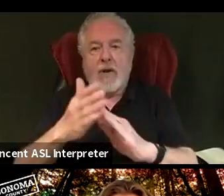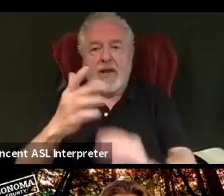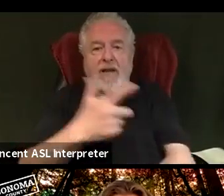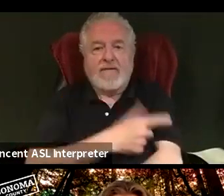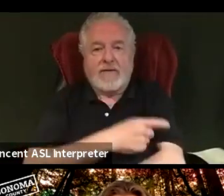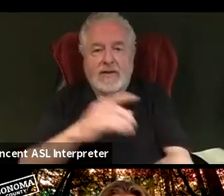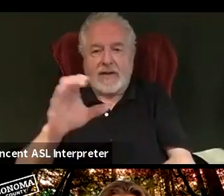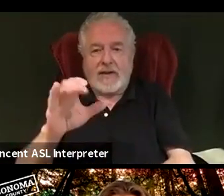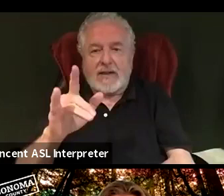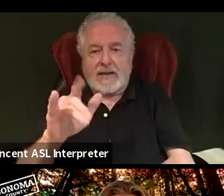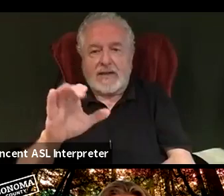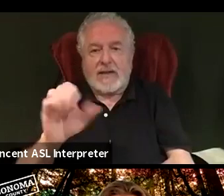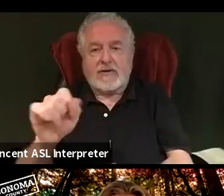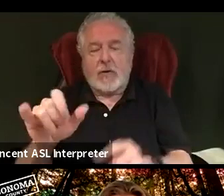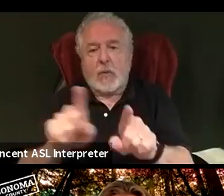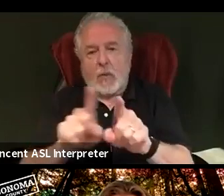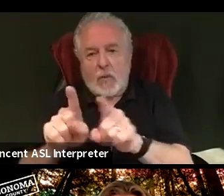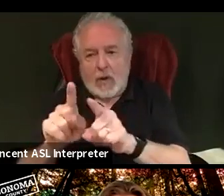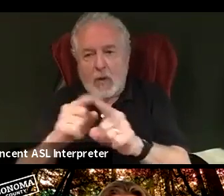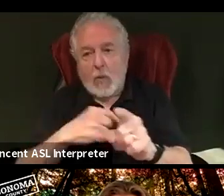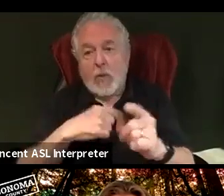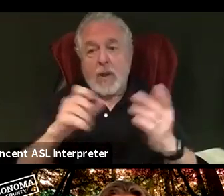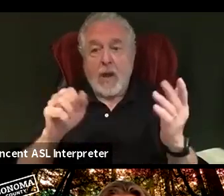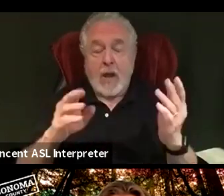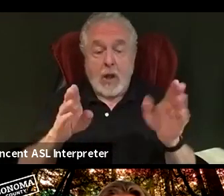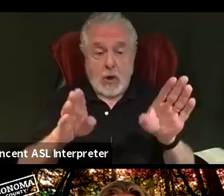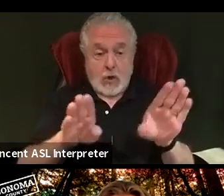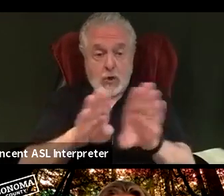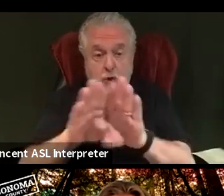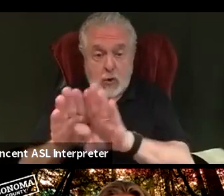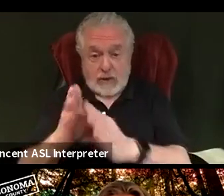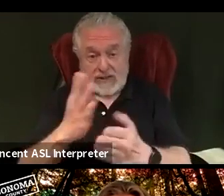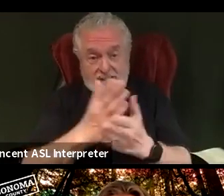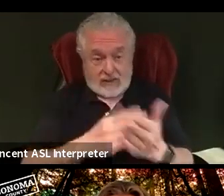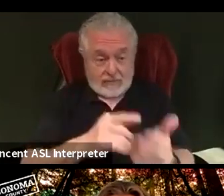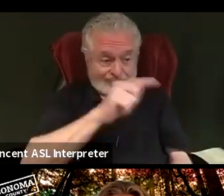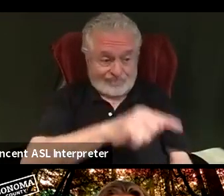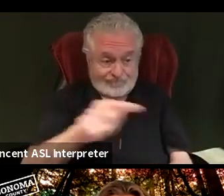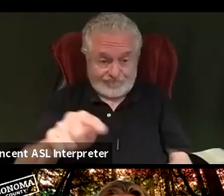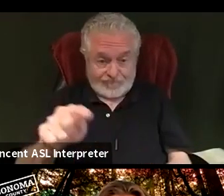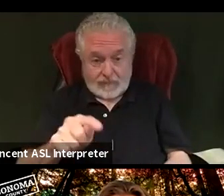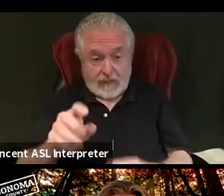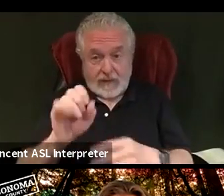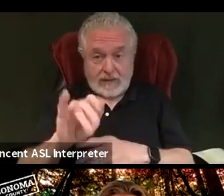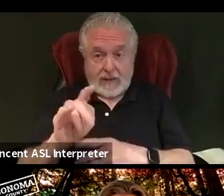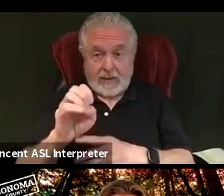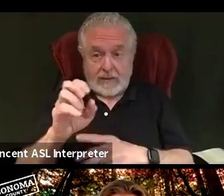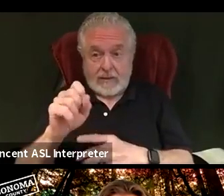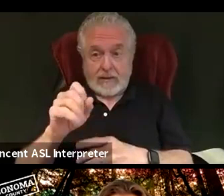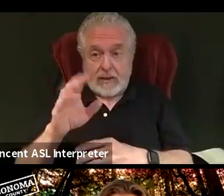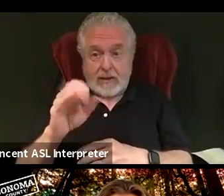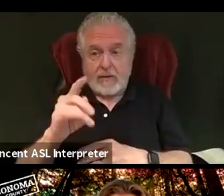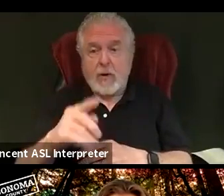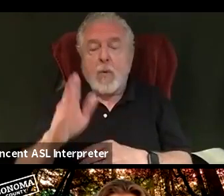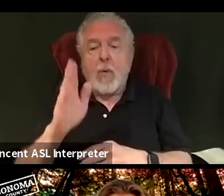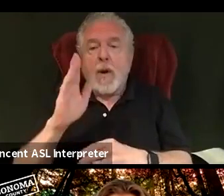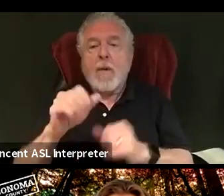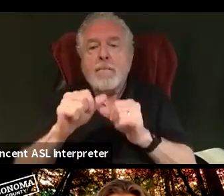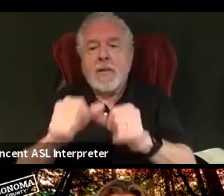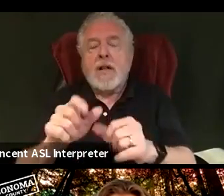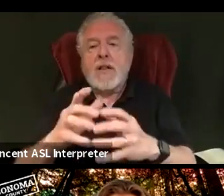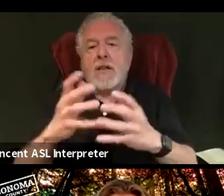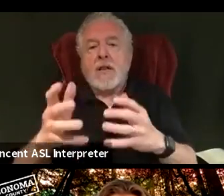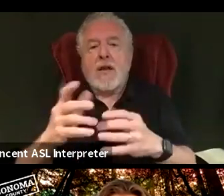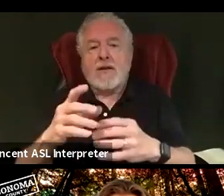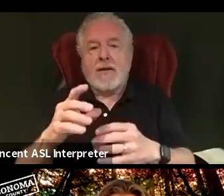vaccine clinics as well. So while we are closing down some of our sites in the county, there remains a lot